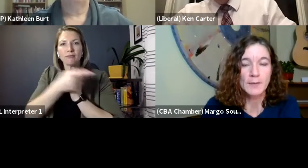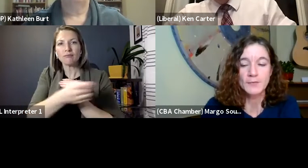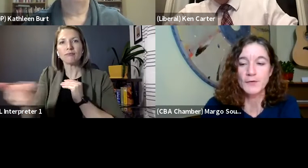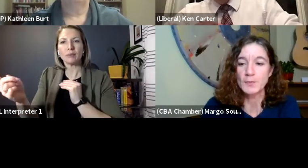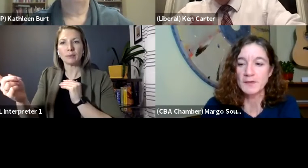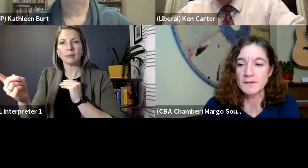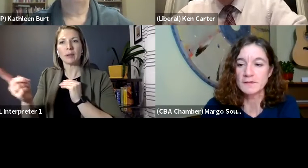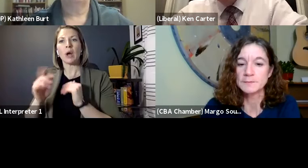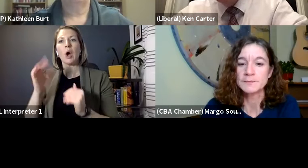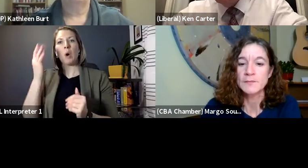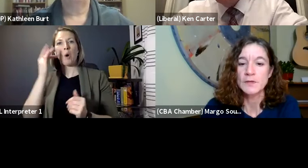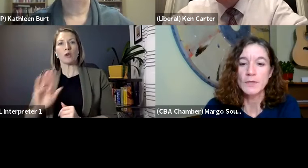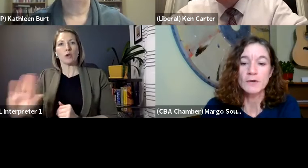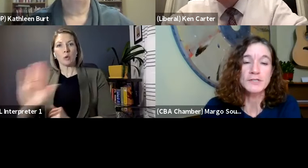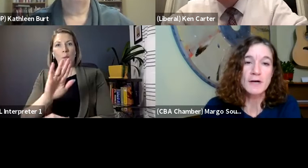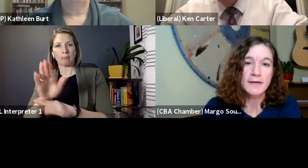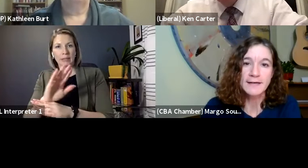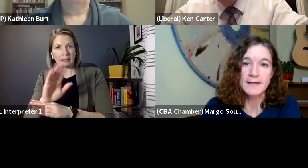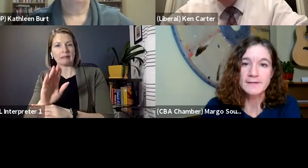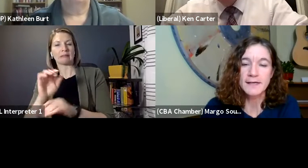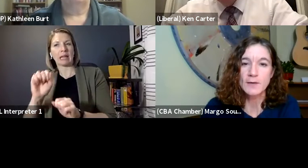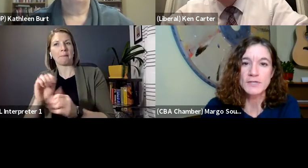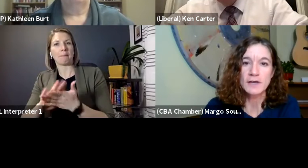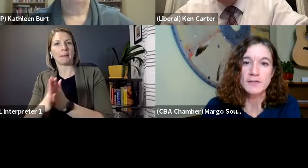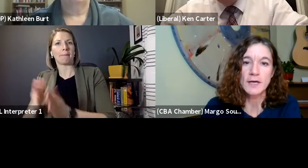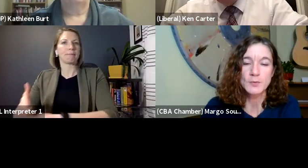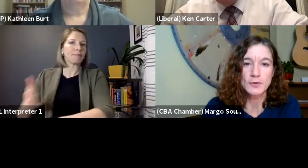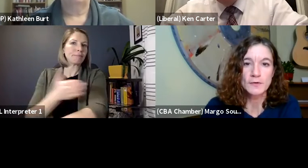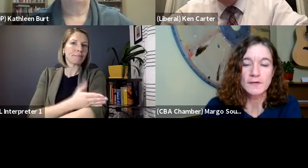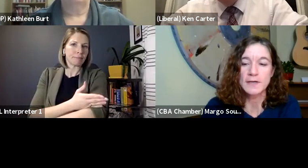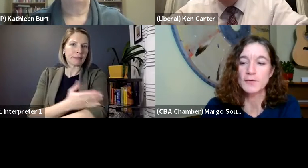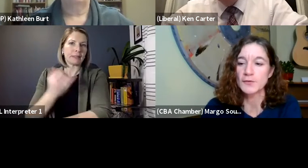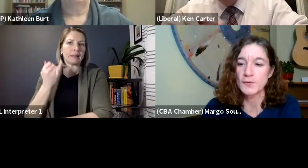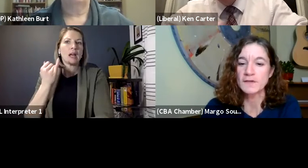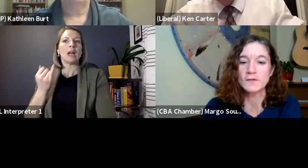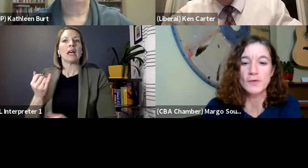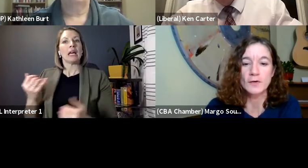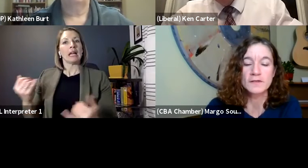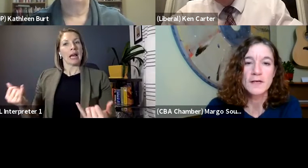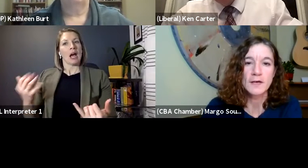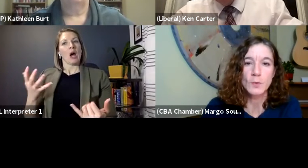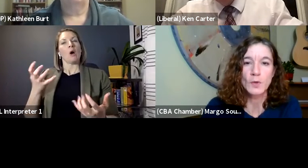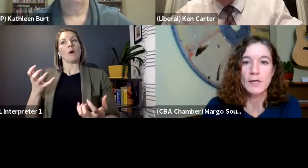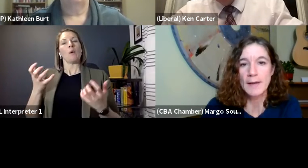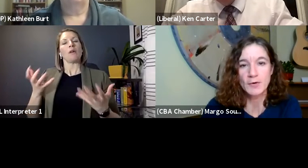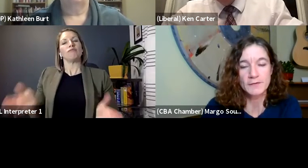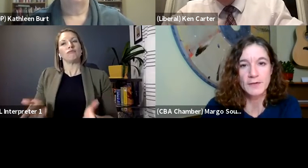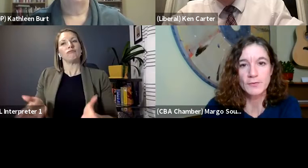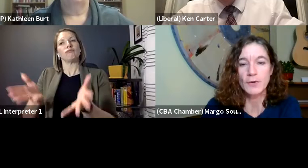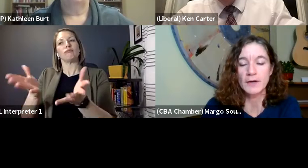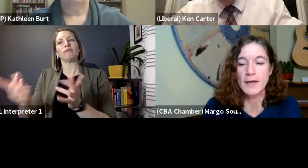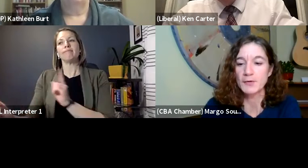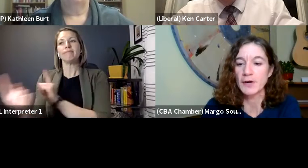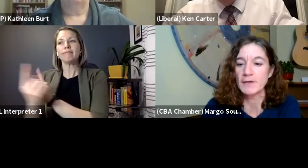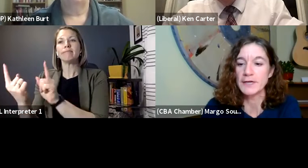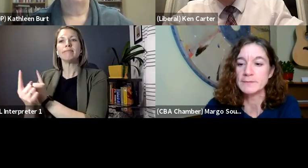better outcomes for your business. We encourage all candidates to get out and talk to the entrepreneurs and hear their stories and struggles as we work collaboratively